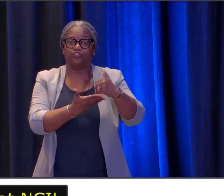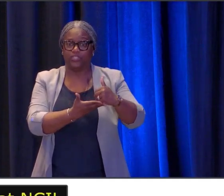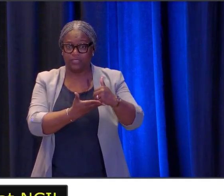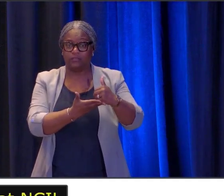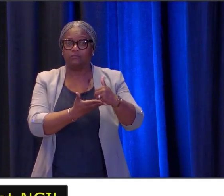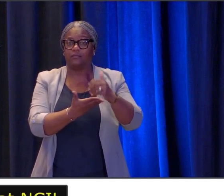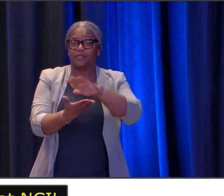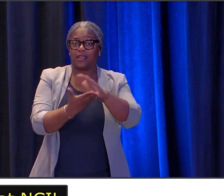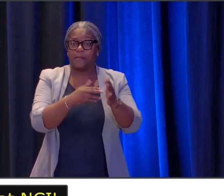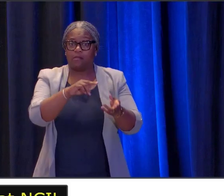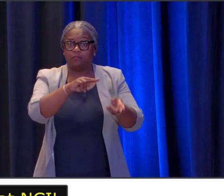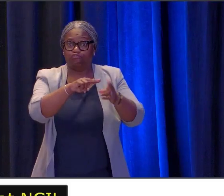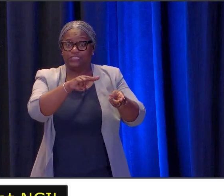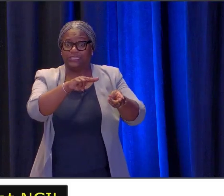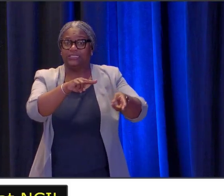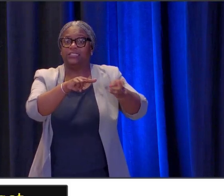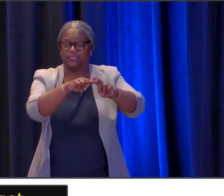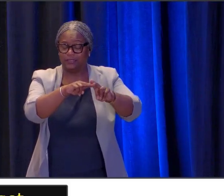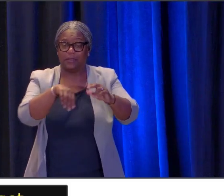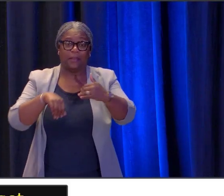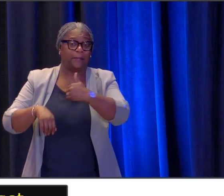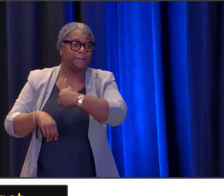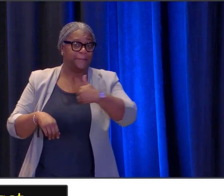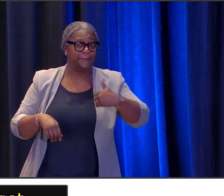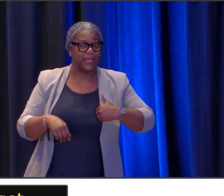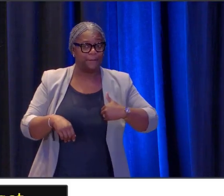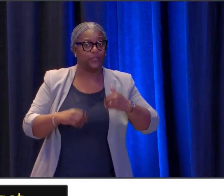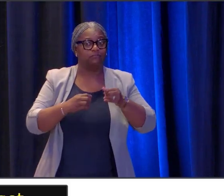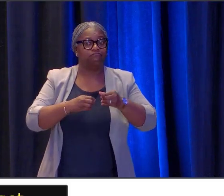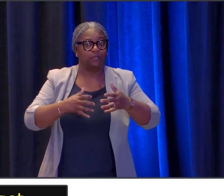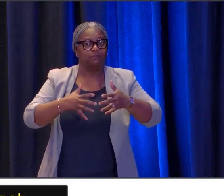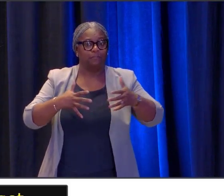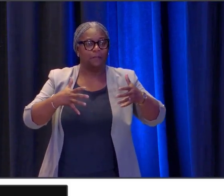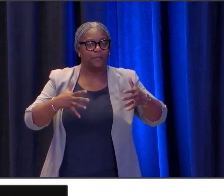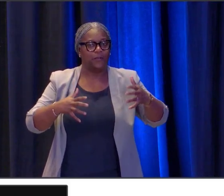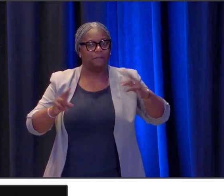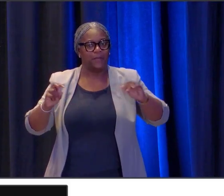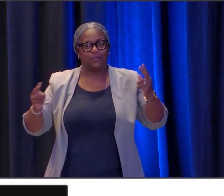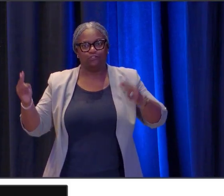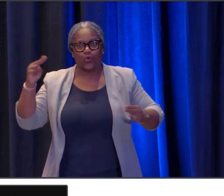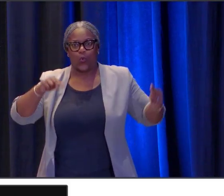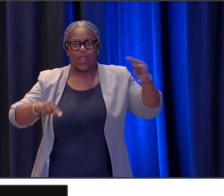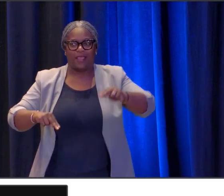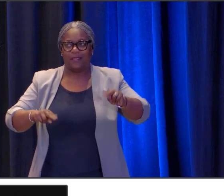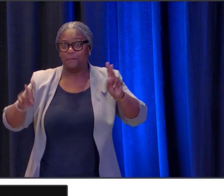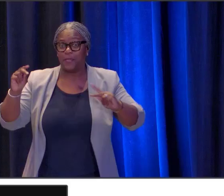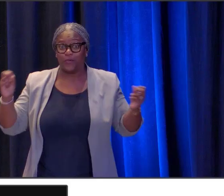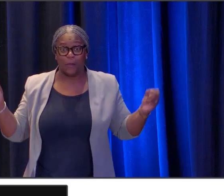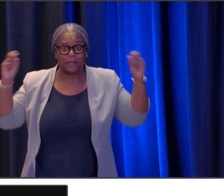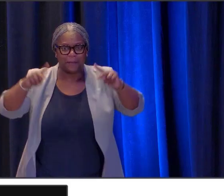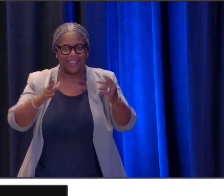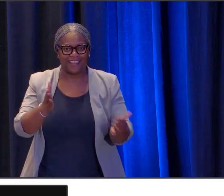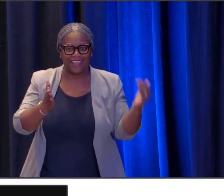Our membership is increasing. People are coming back. I give that a clap.